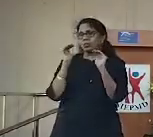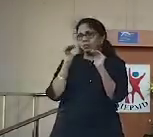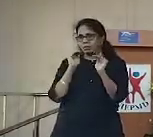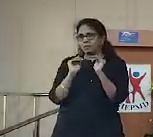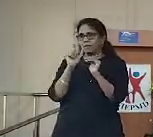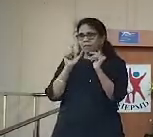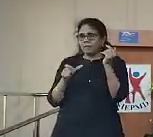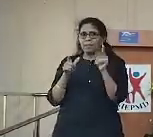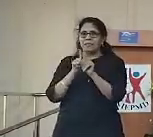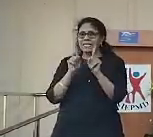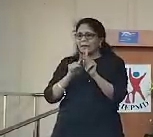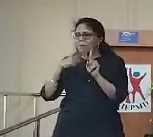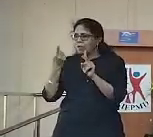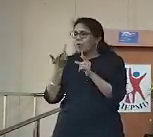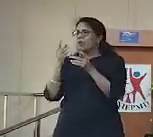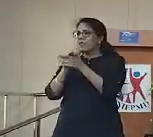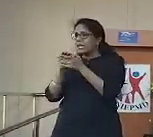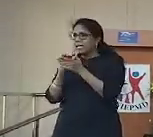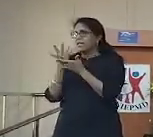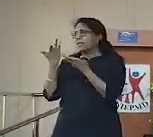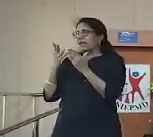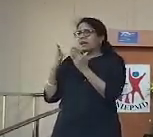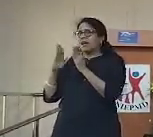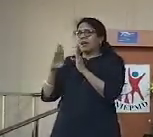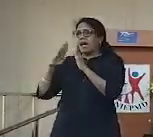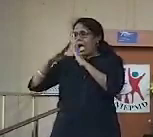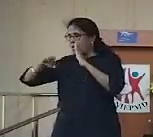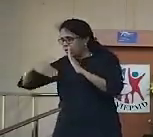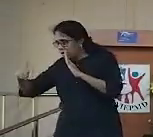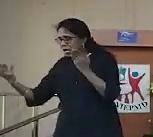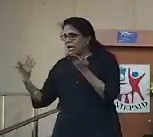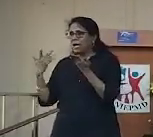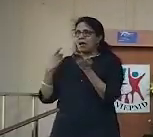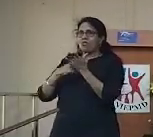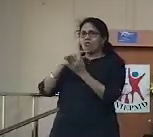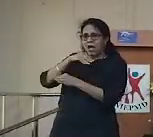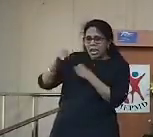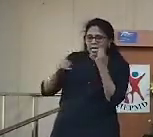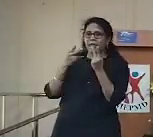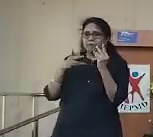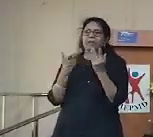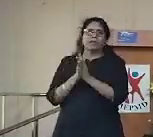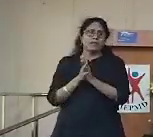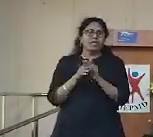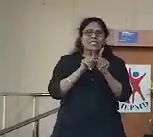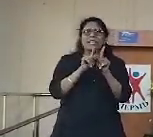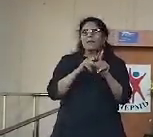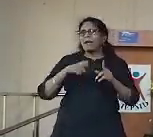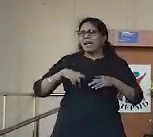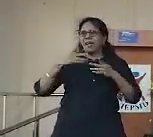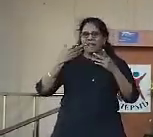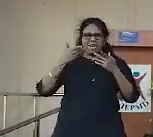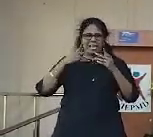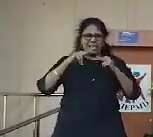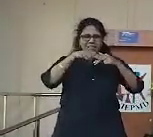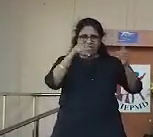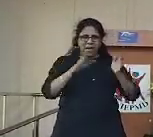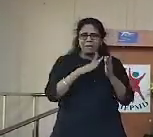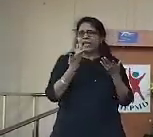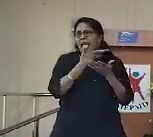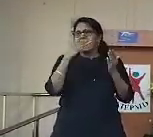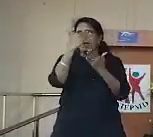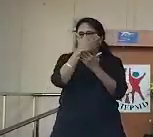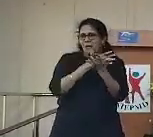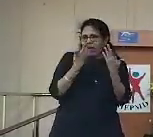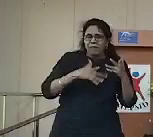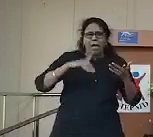good event happening in the family, we all will be very excited to share the pictures, the photographs, or event with